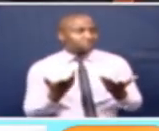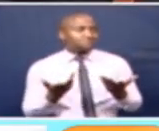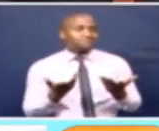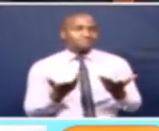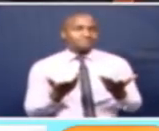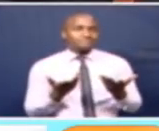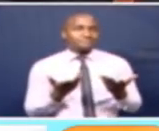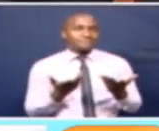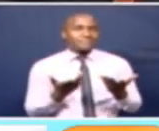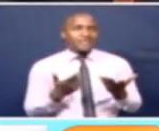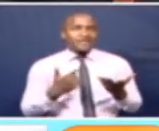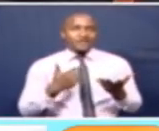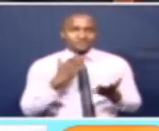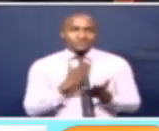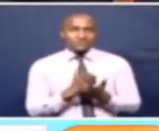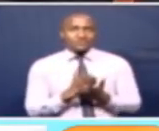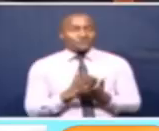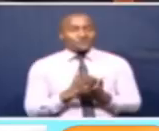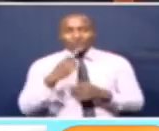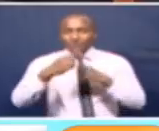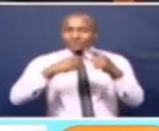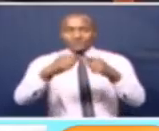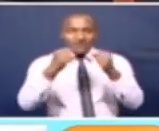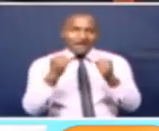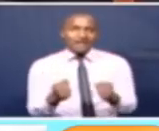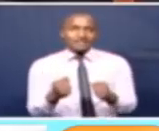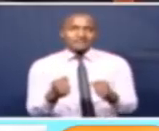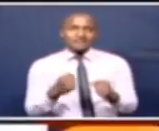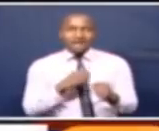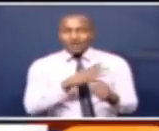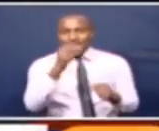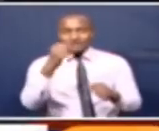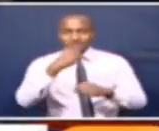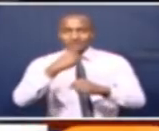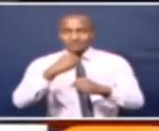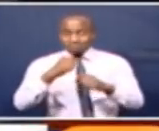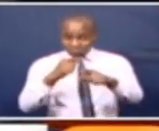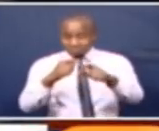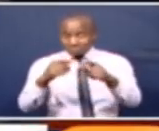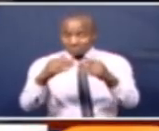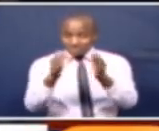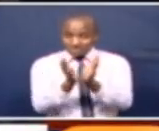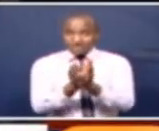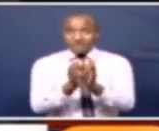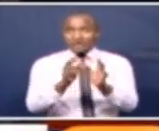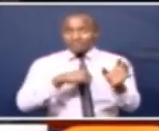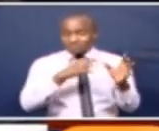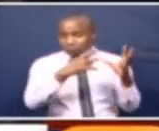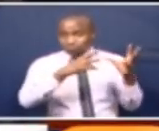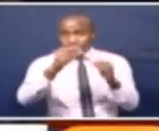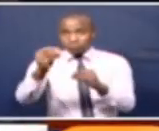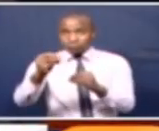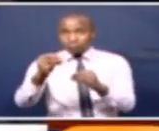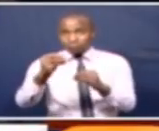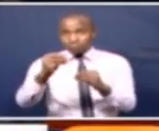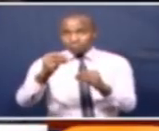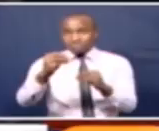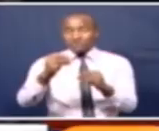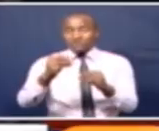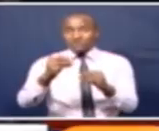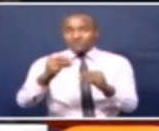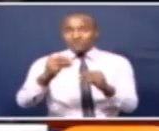I could no longer, the lesson could not go on. So I went to the staff room and I immediately left for